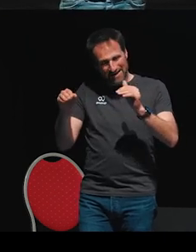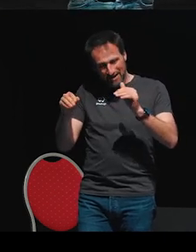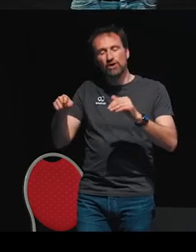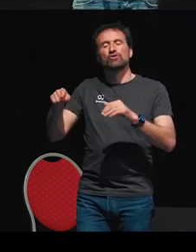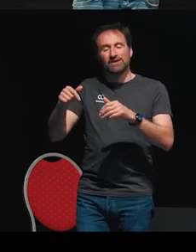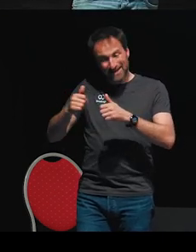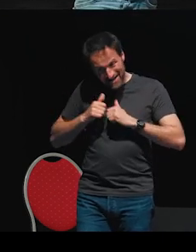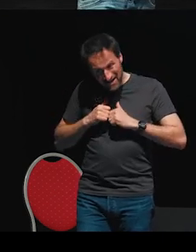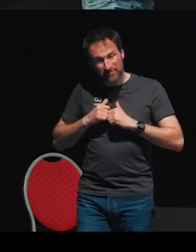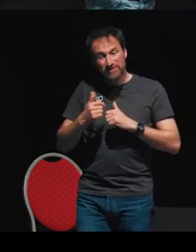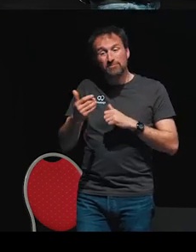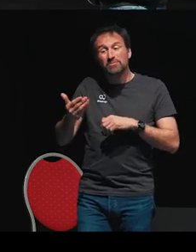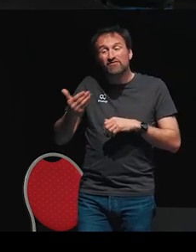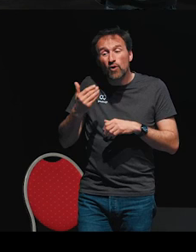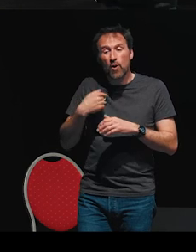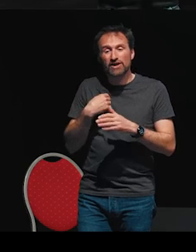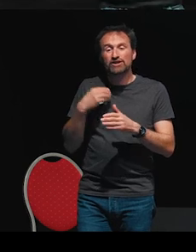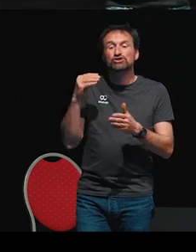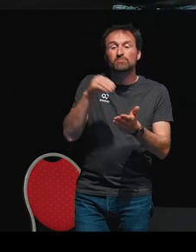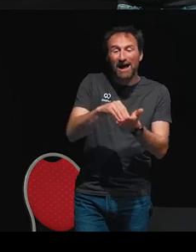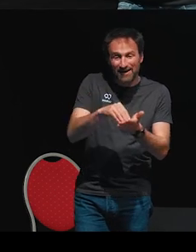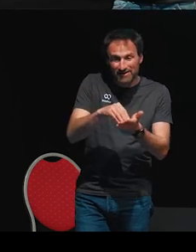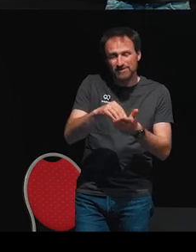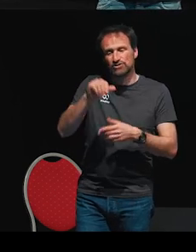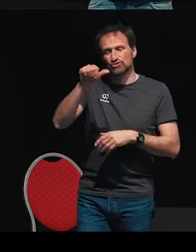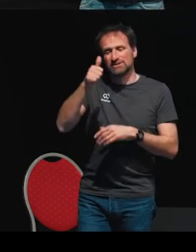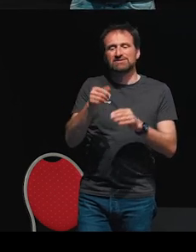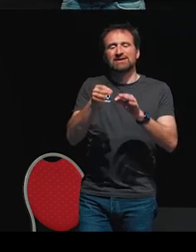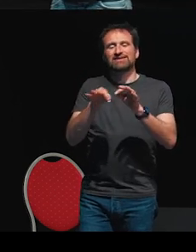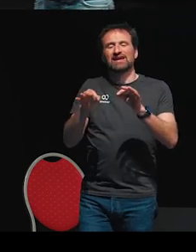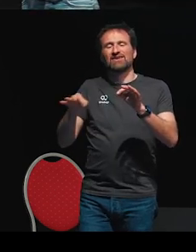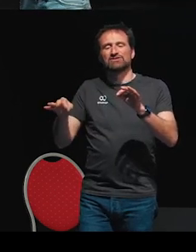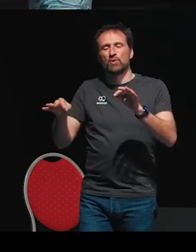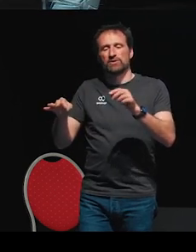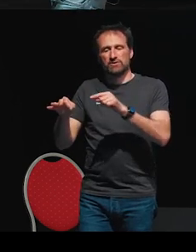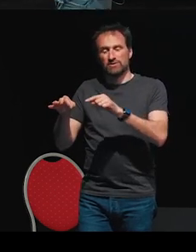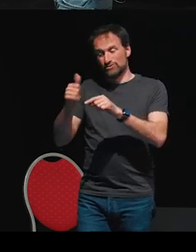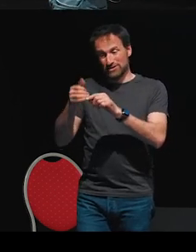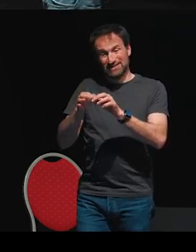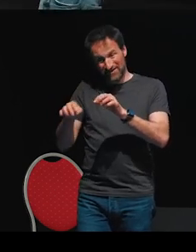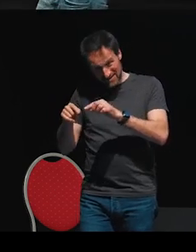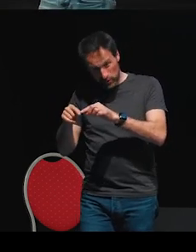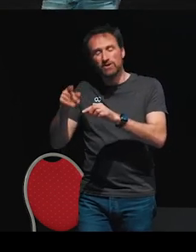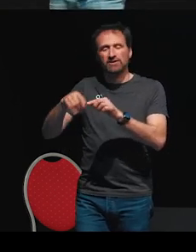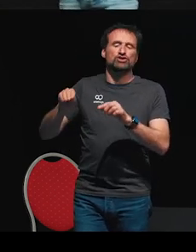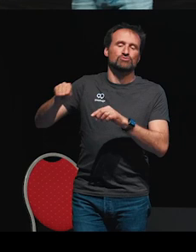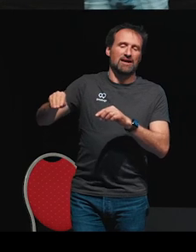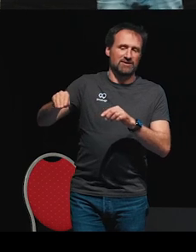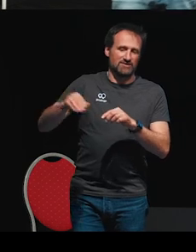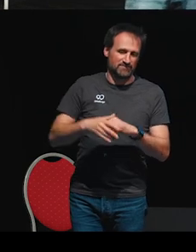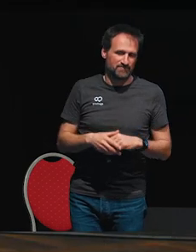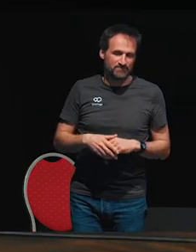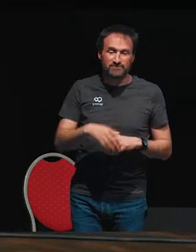to derive it. So this is the place to put your derivation logic. Whenever an update happens, I want to